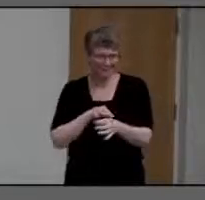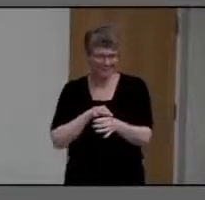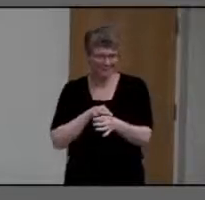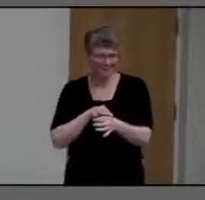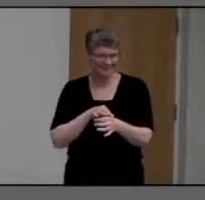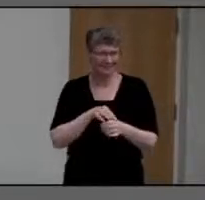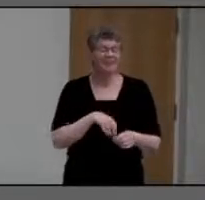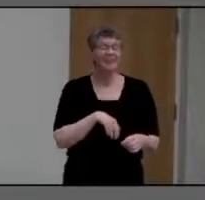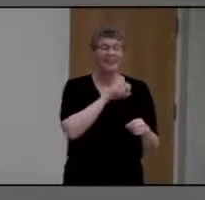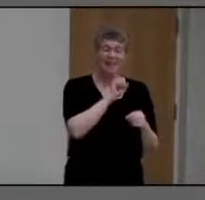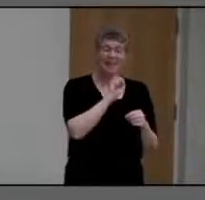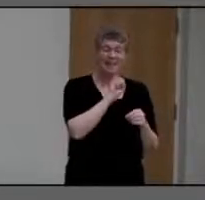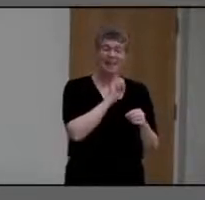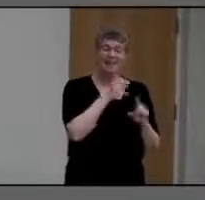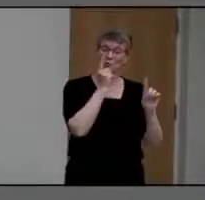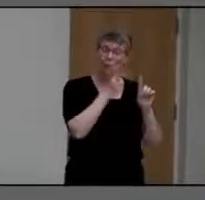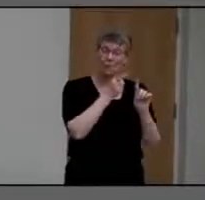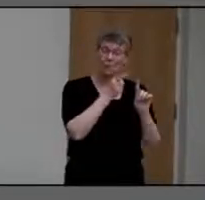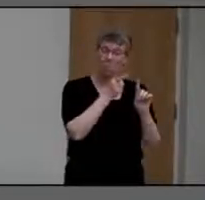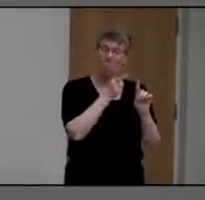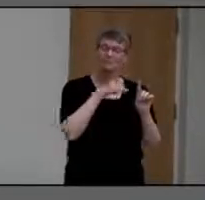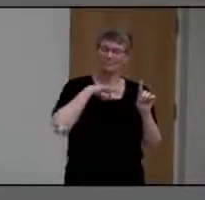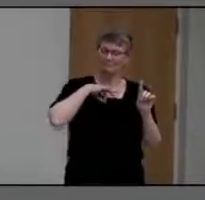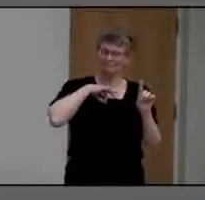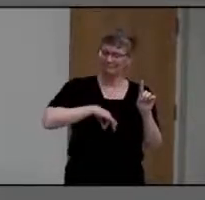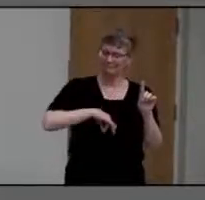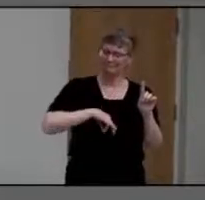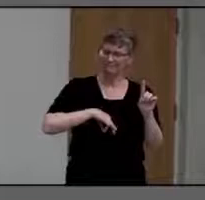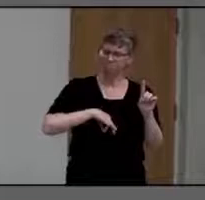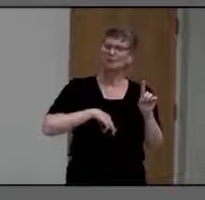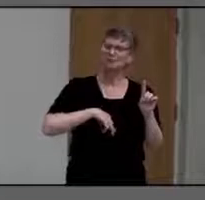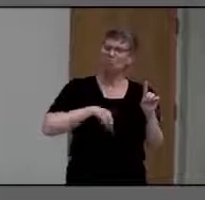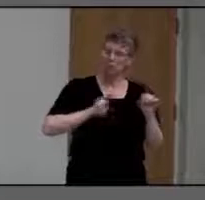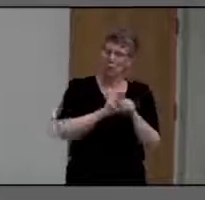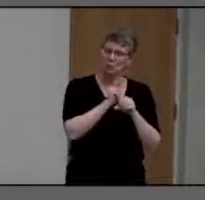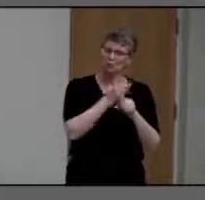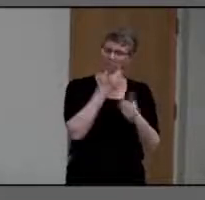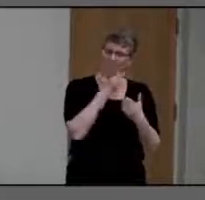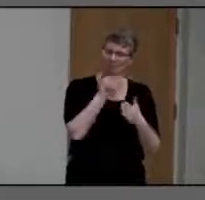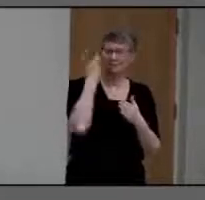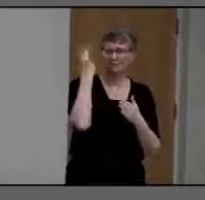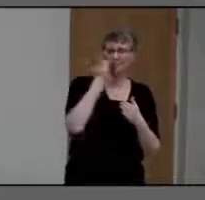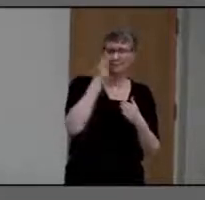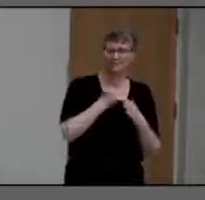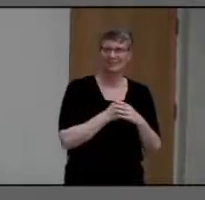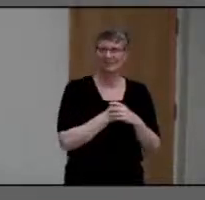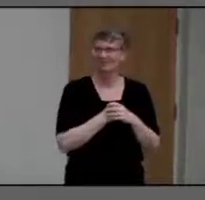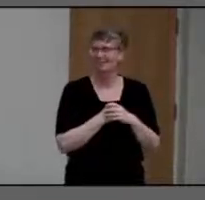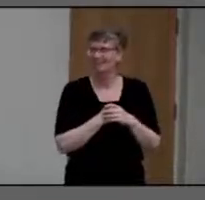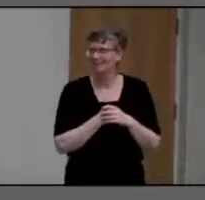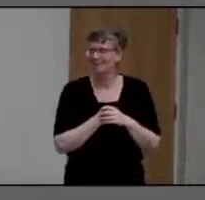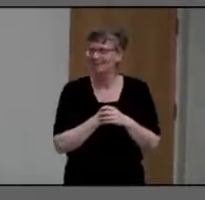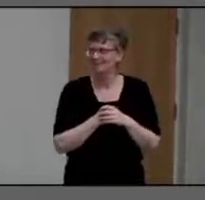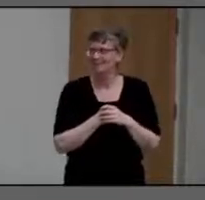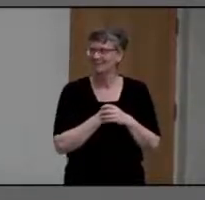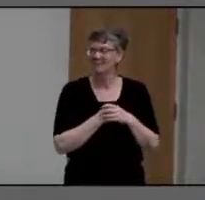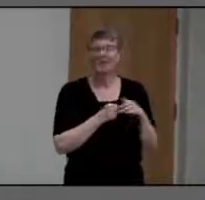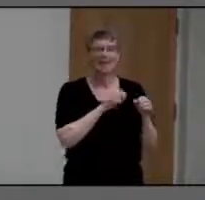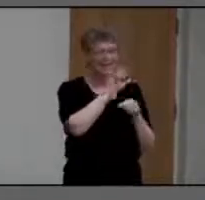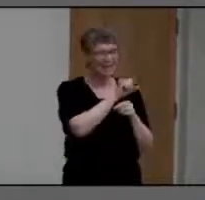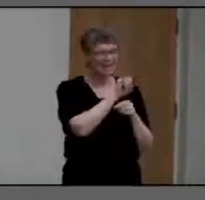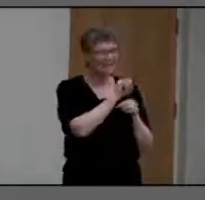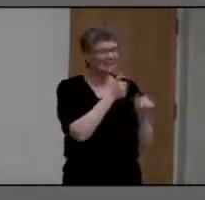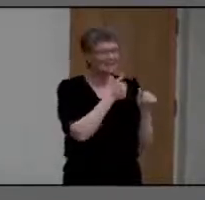It is, it's not, like Hero was saying, it's not like, who is this AI thing? It's a tool.